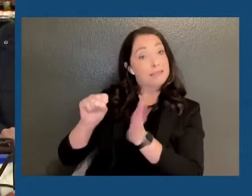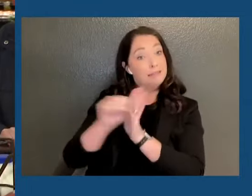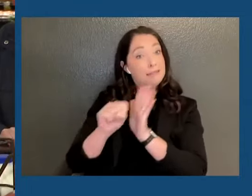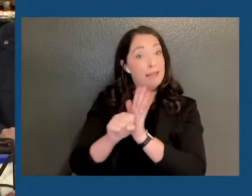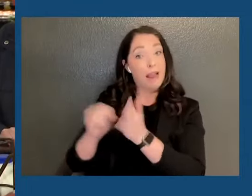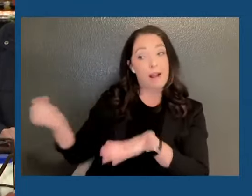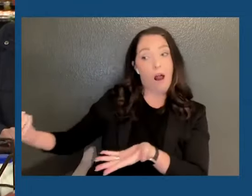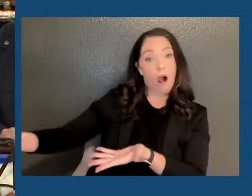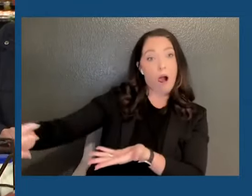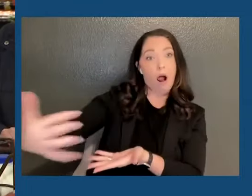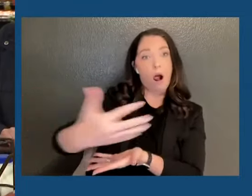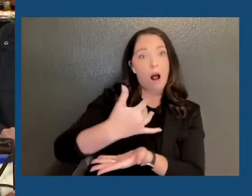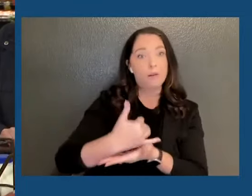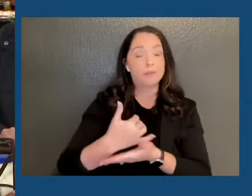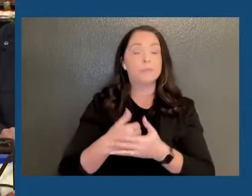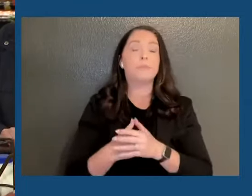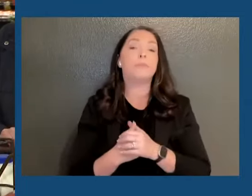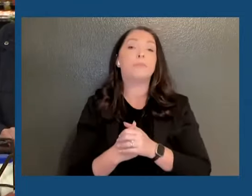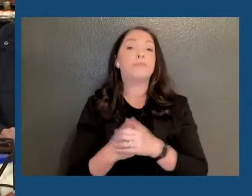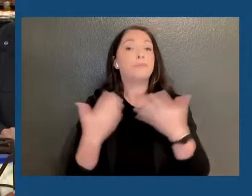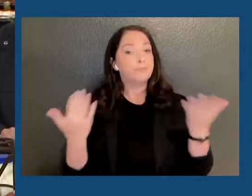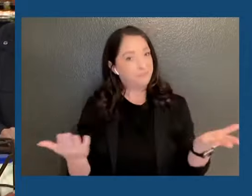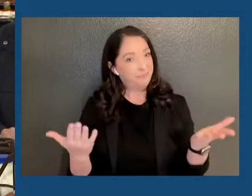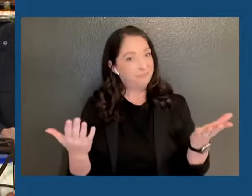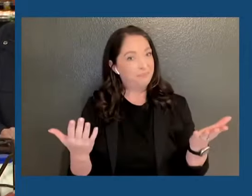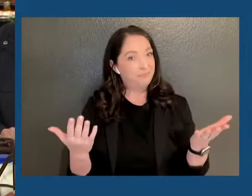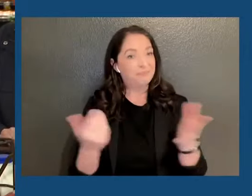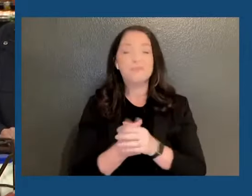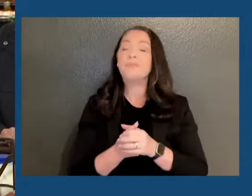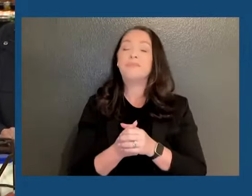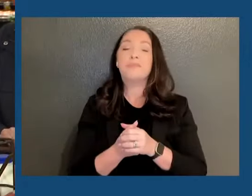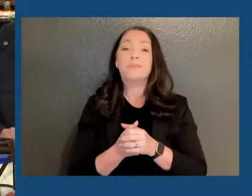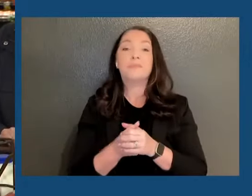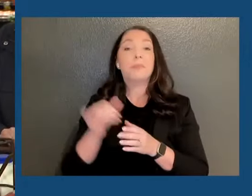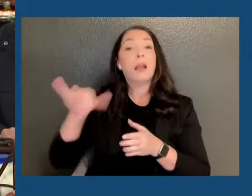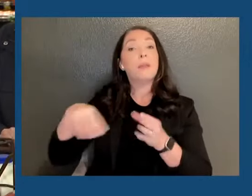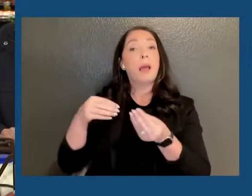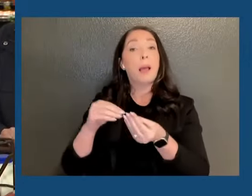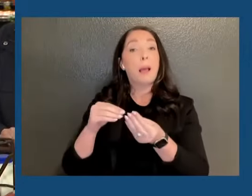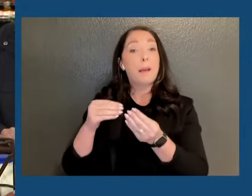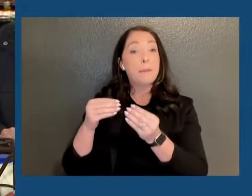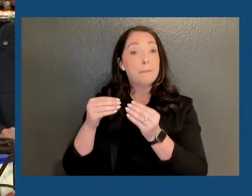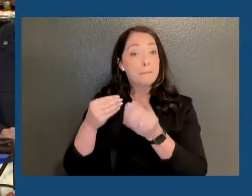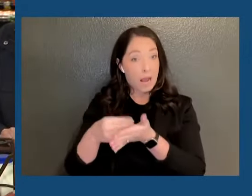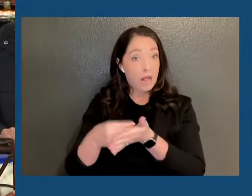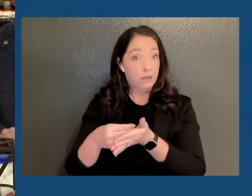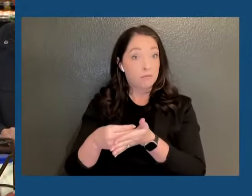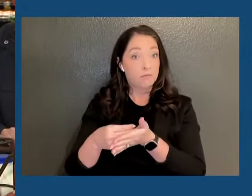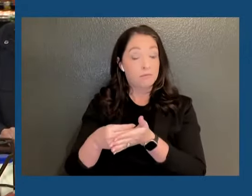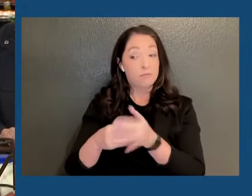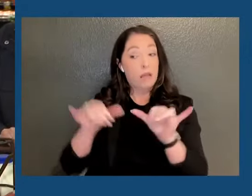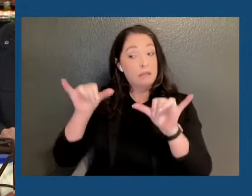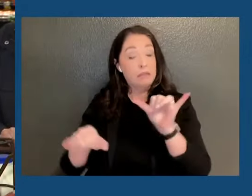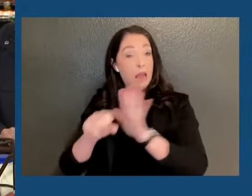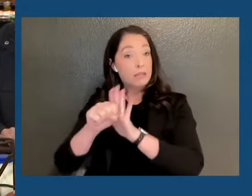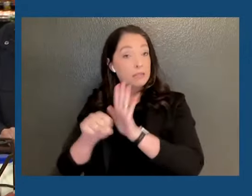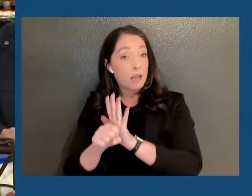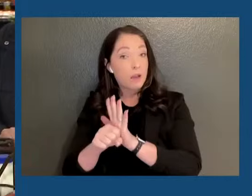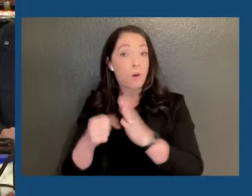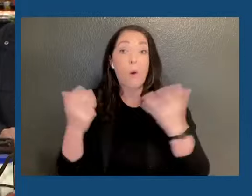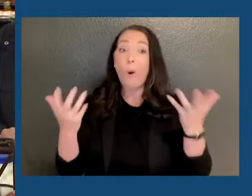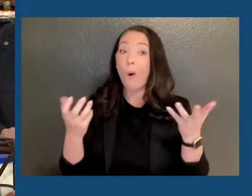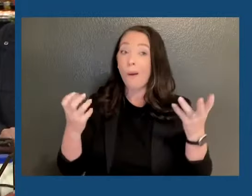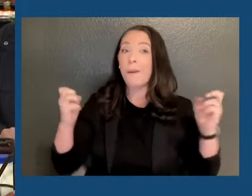So, here we go. That money can stay in the state, or it can go back to New